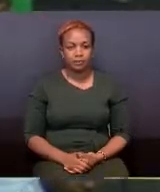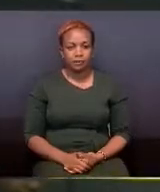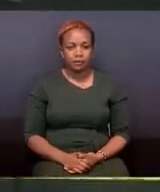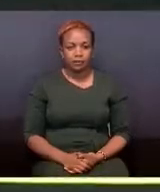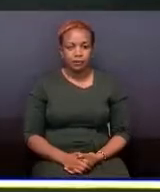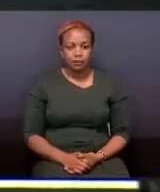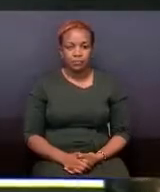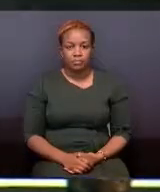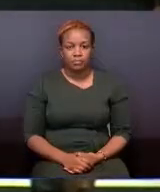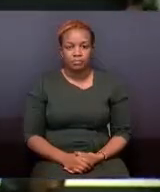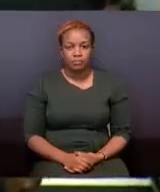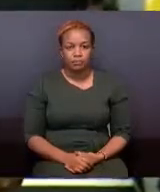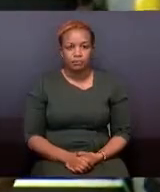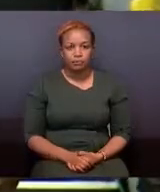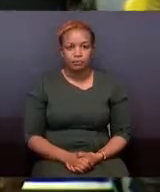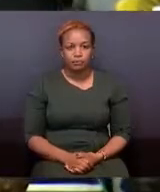Makadi.